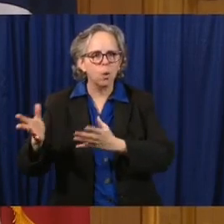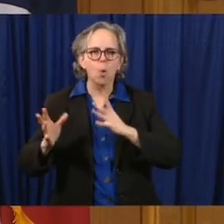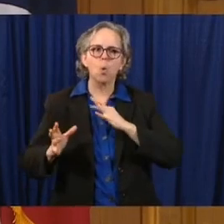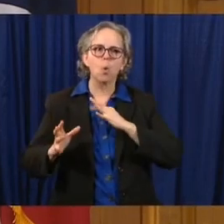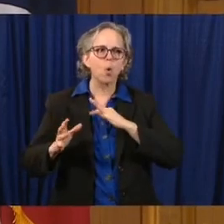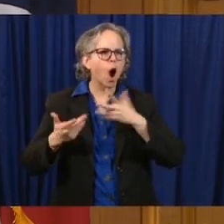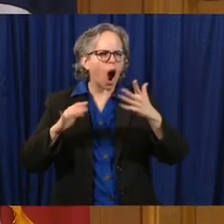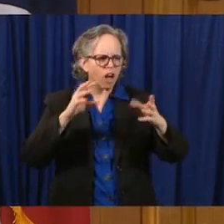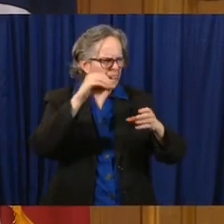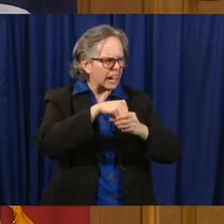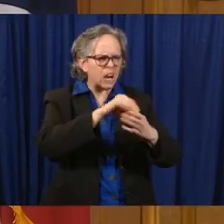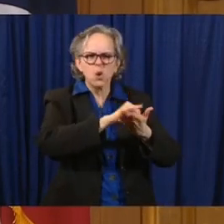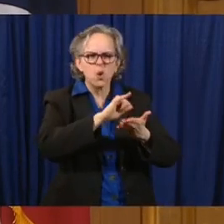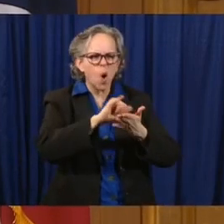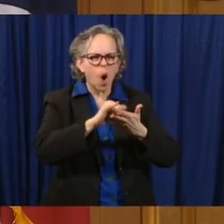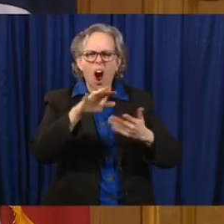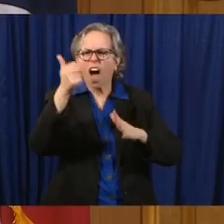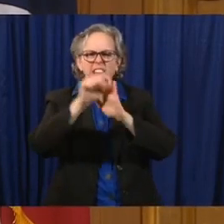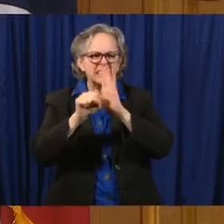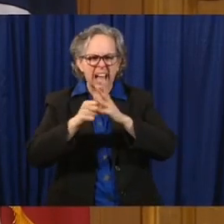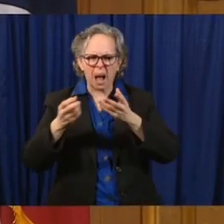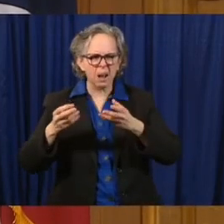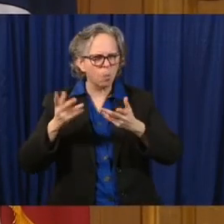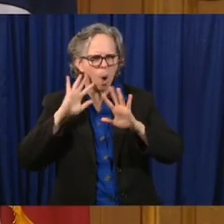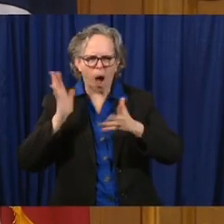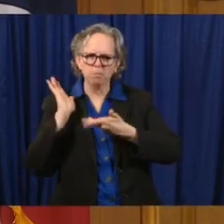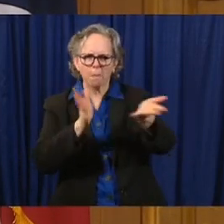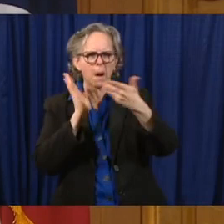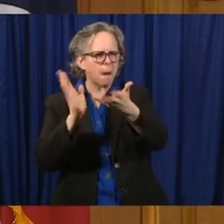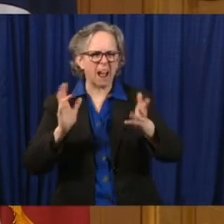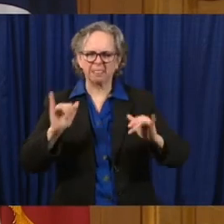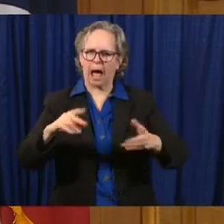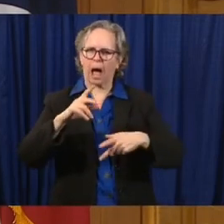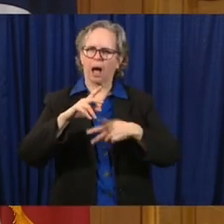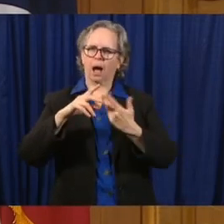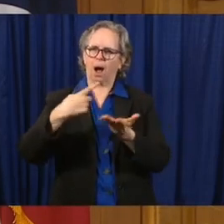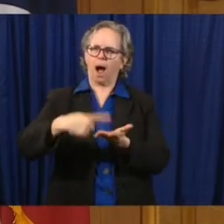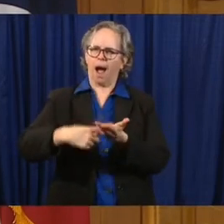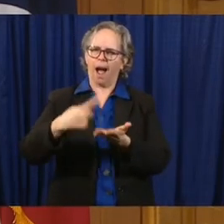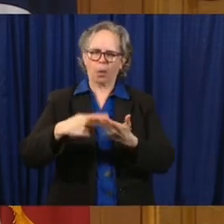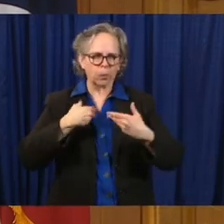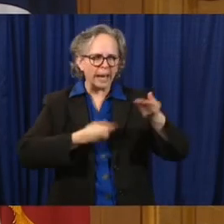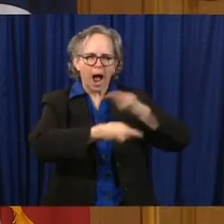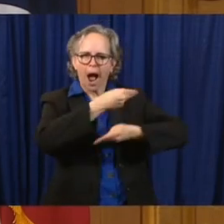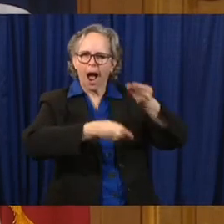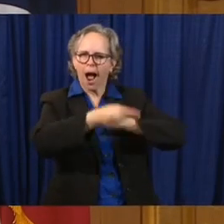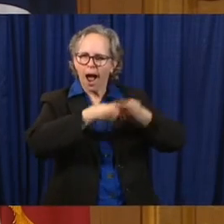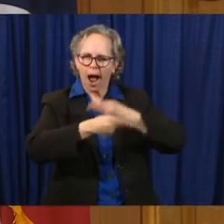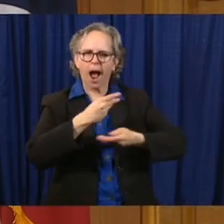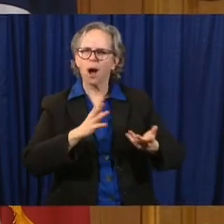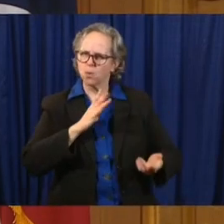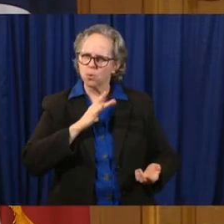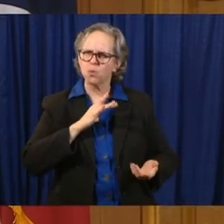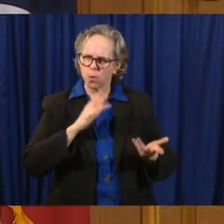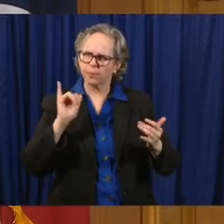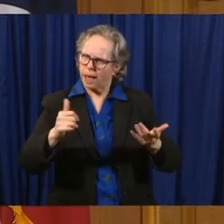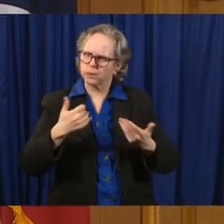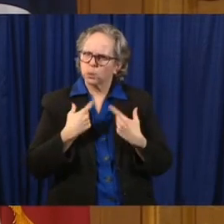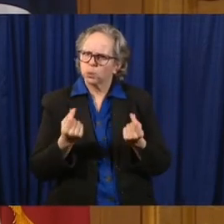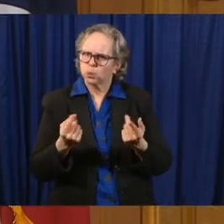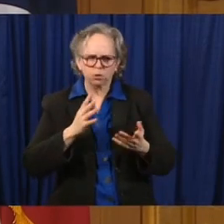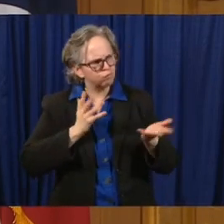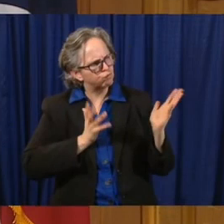is, rolling out this process and these machines that's available now throughout the country, and